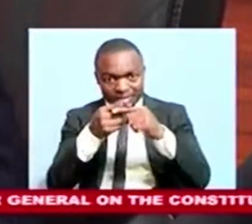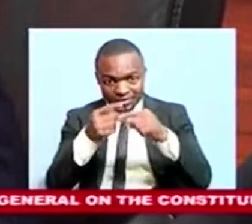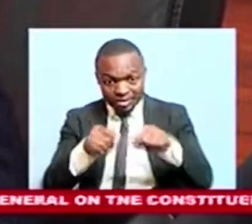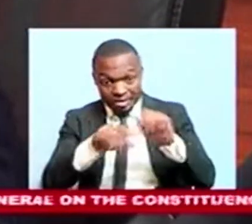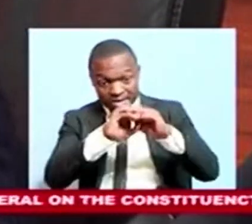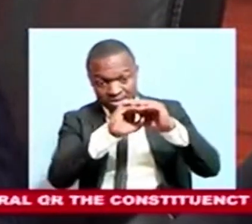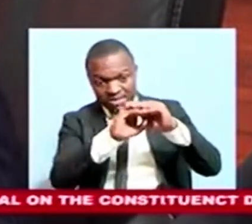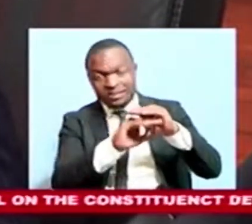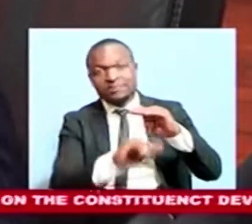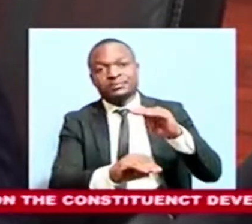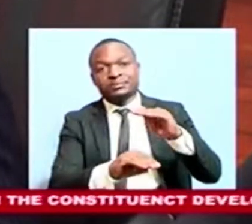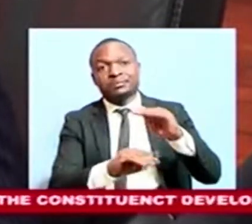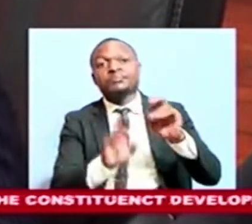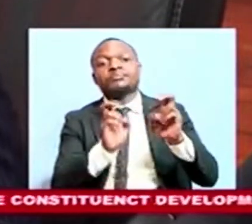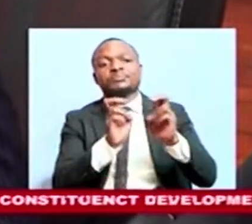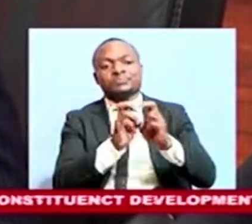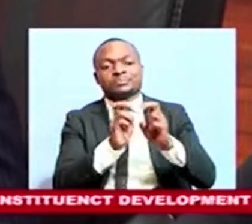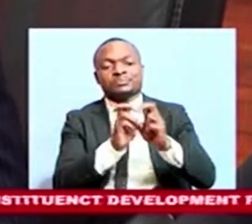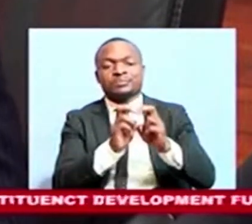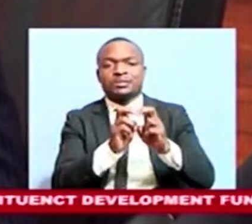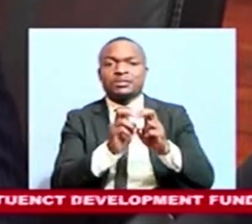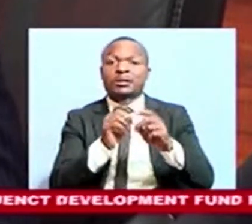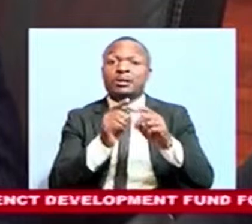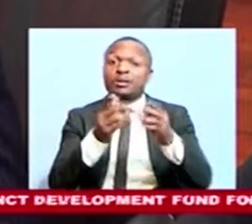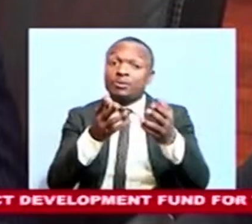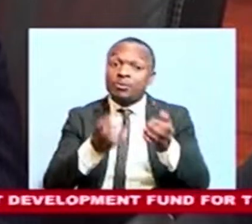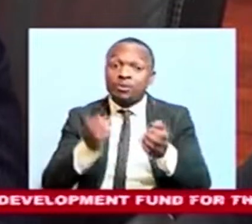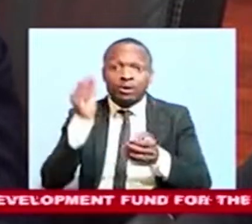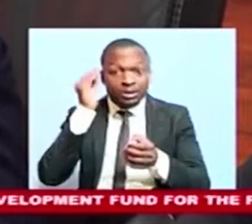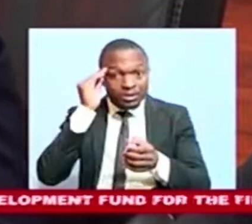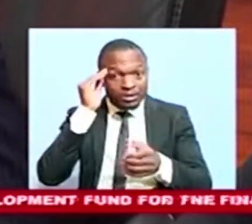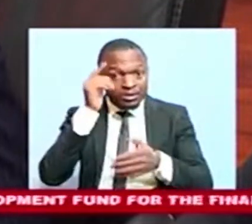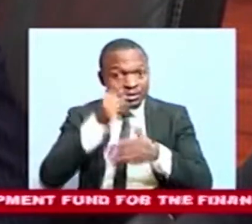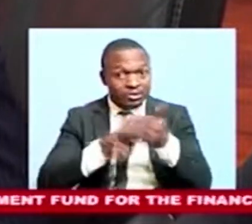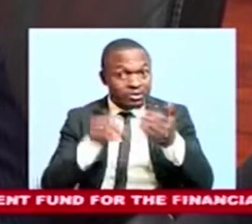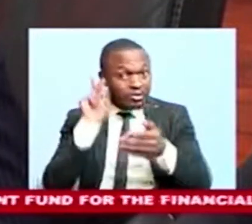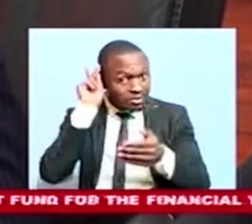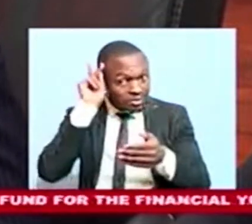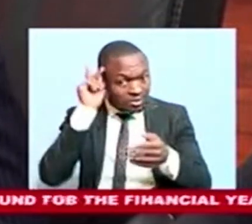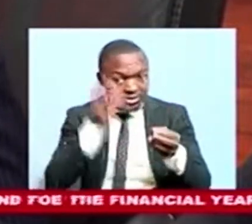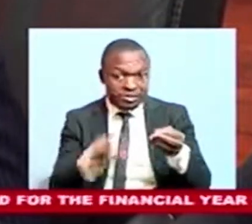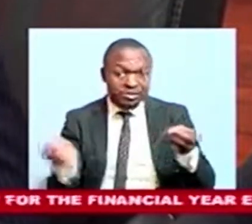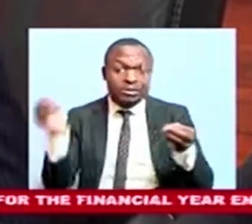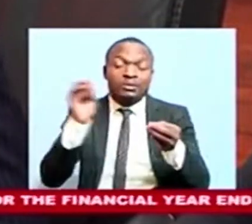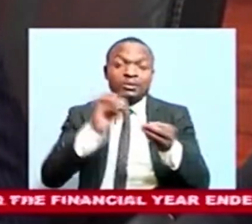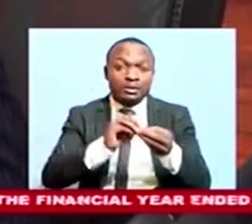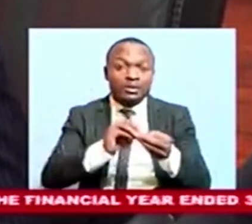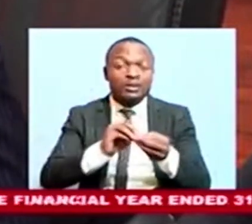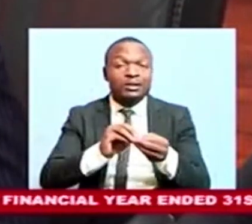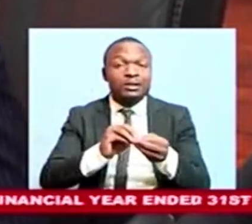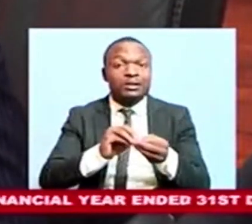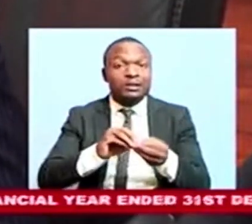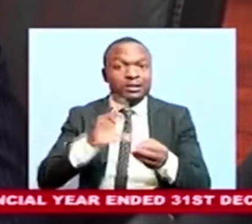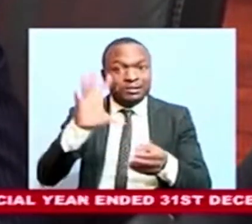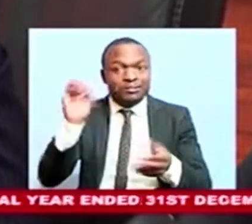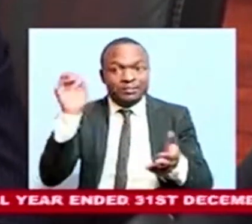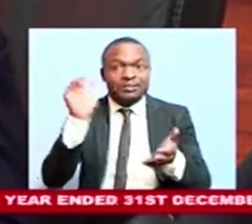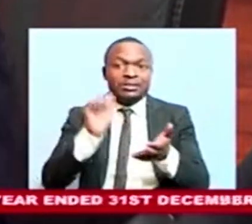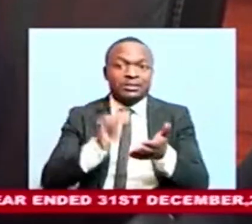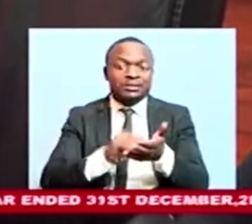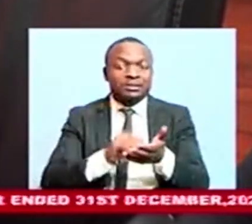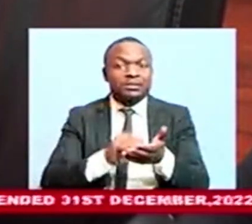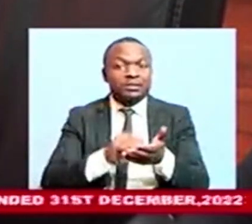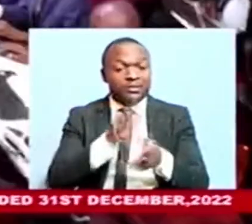that contract, Chair. So I would want to find out what was the purpose of adding a 50 pin to that contract. Honorable member,